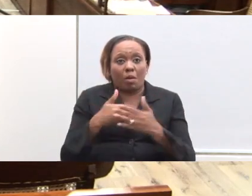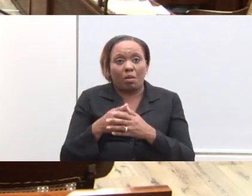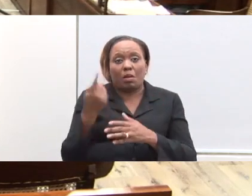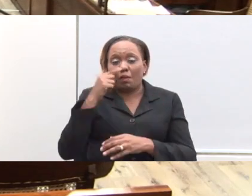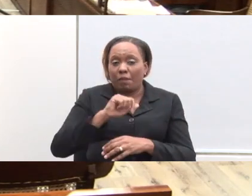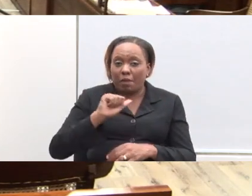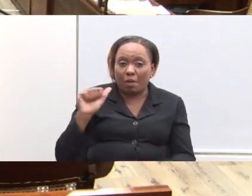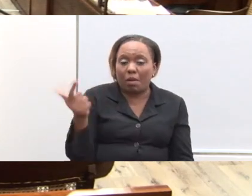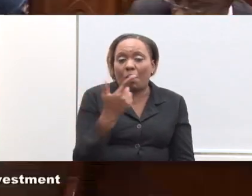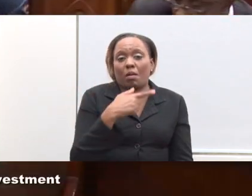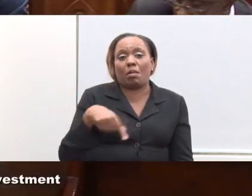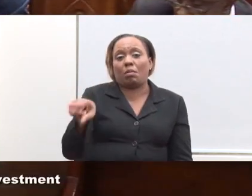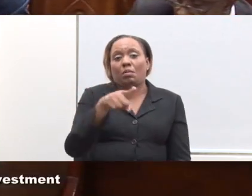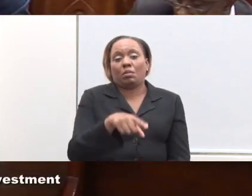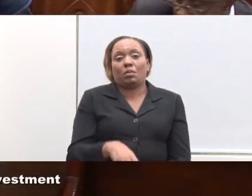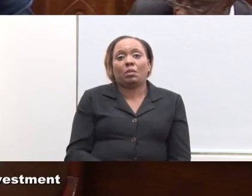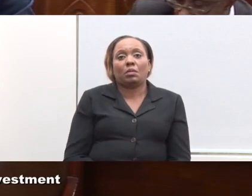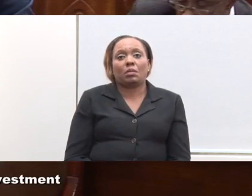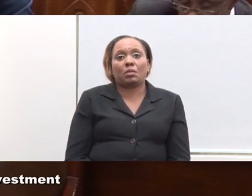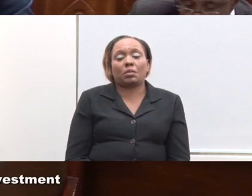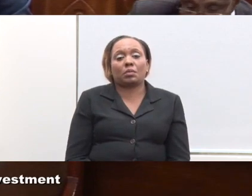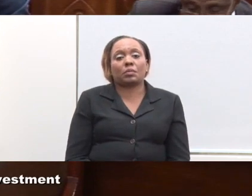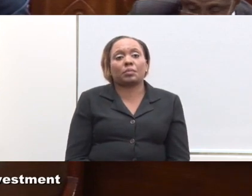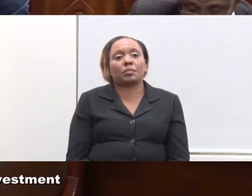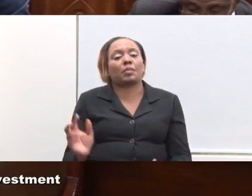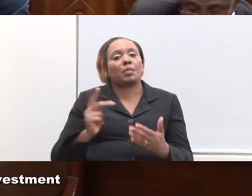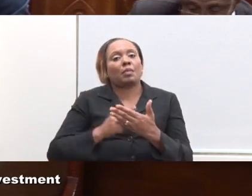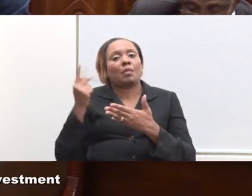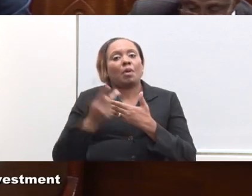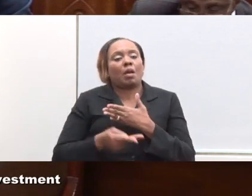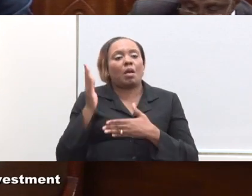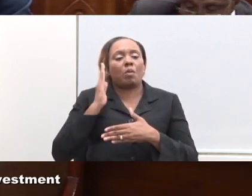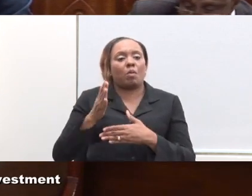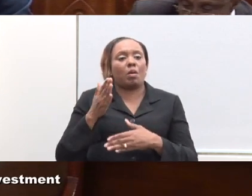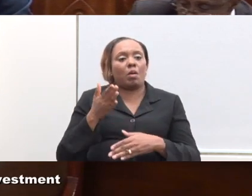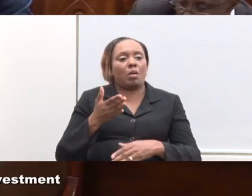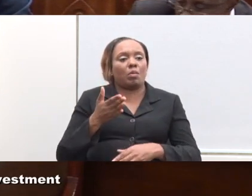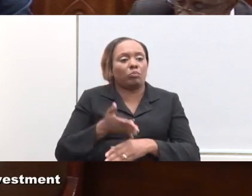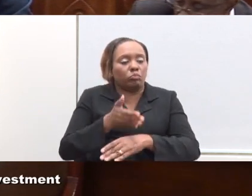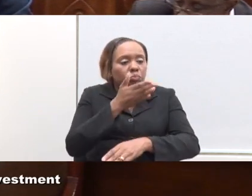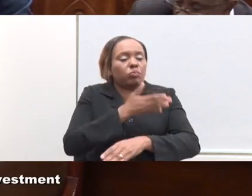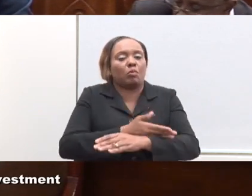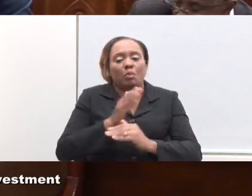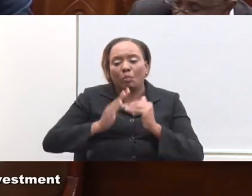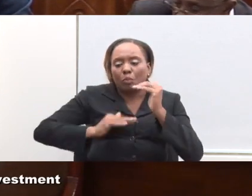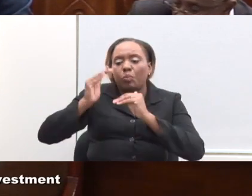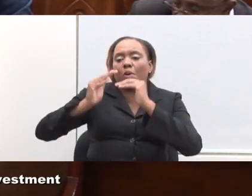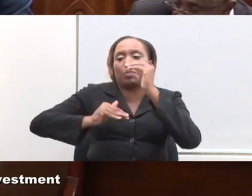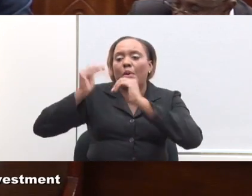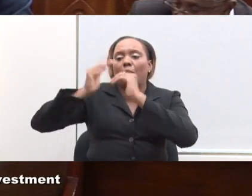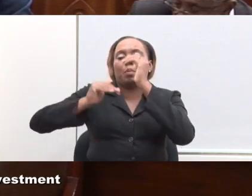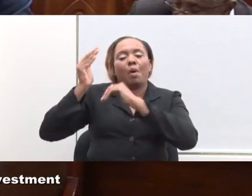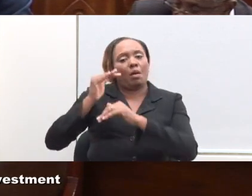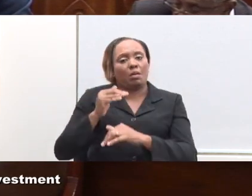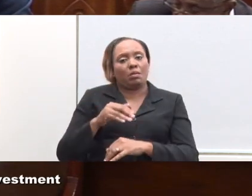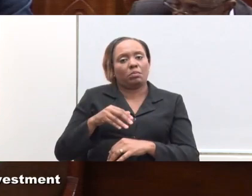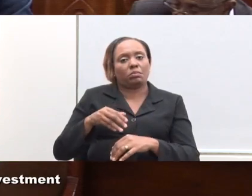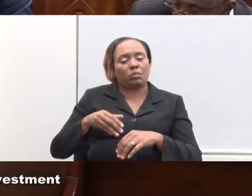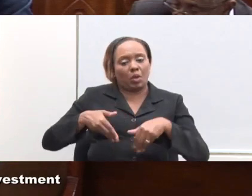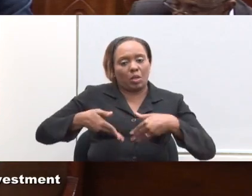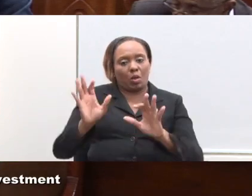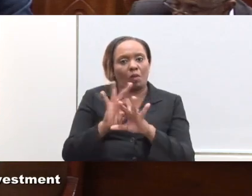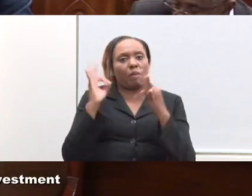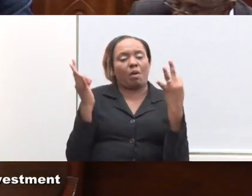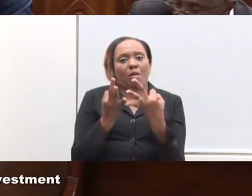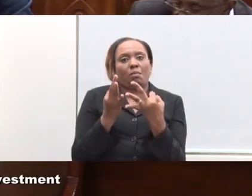Mr. Speaker, this program will boost the construction industry, but it will also allow families to start talking